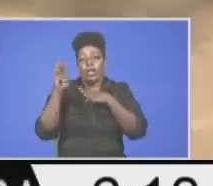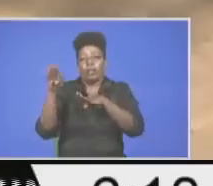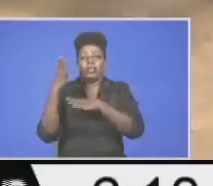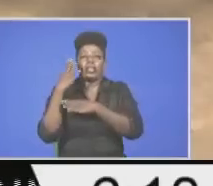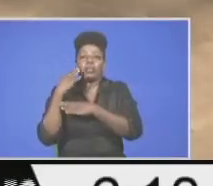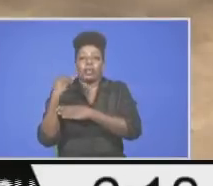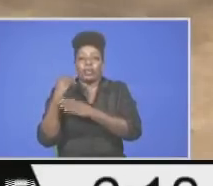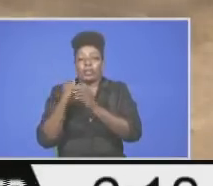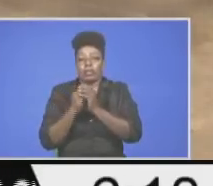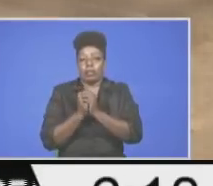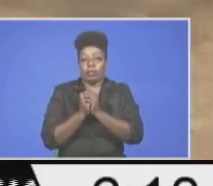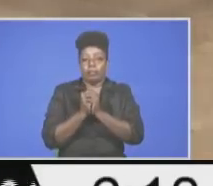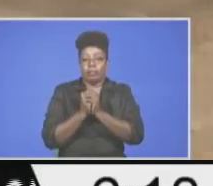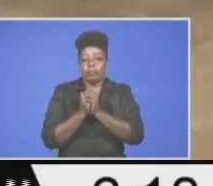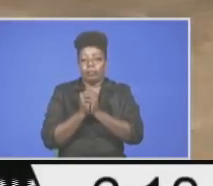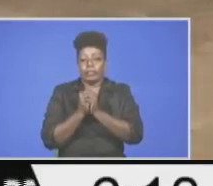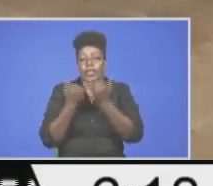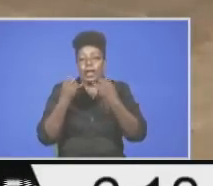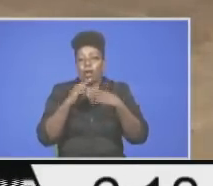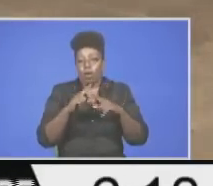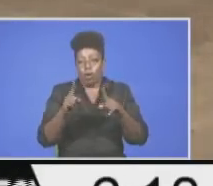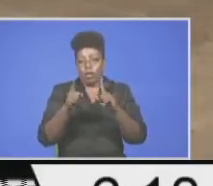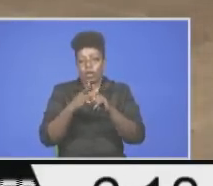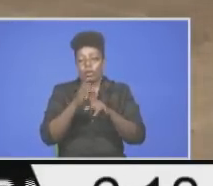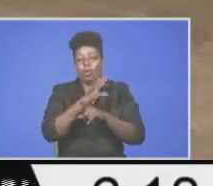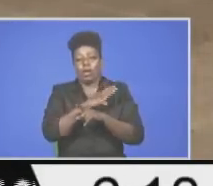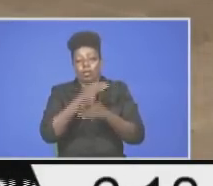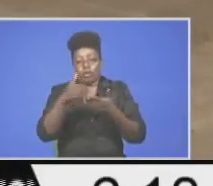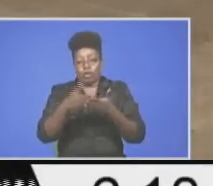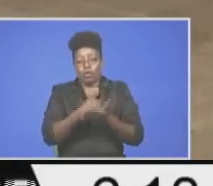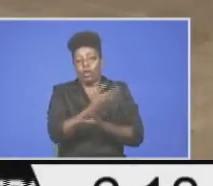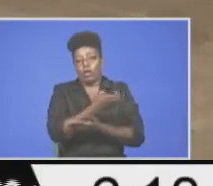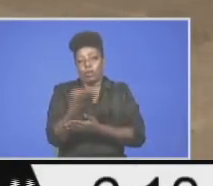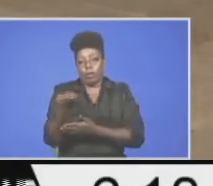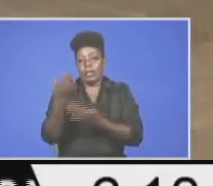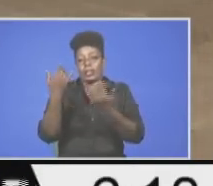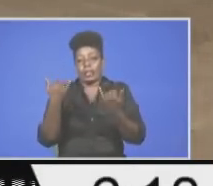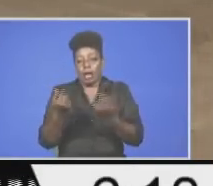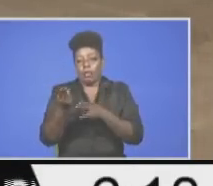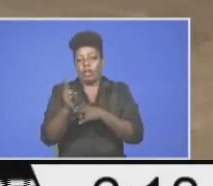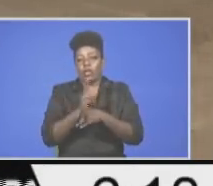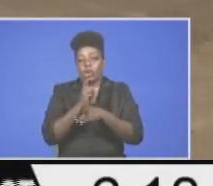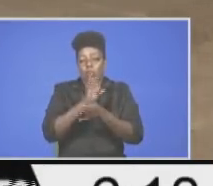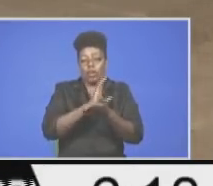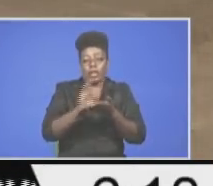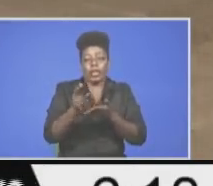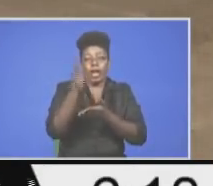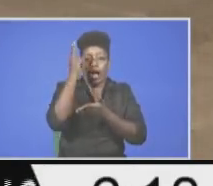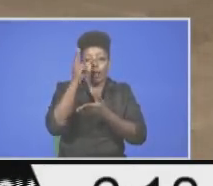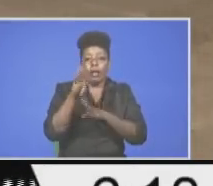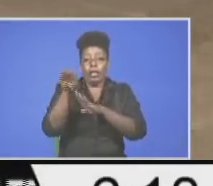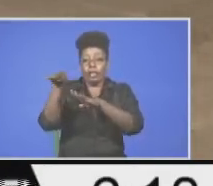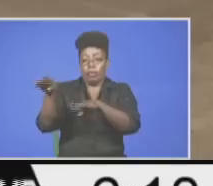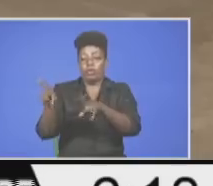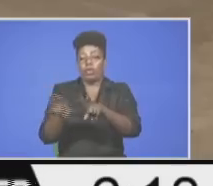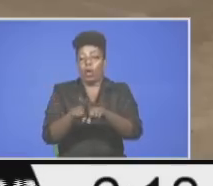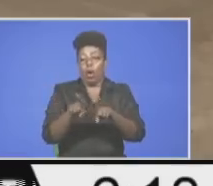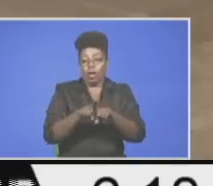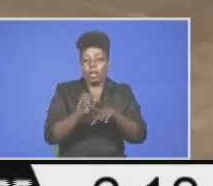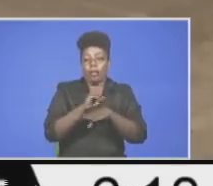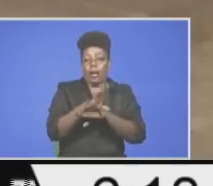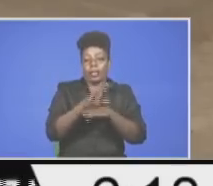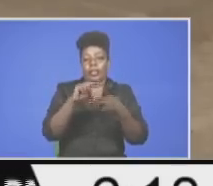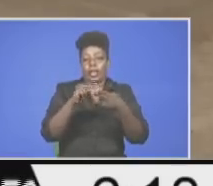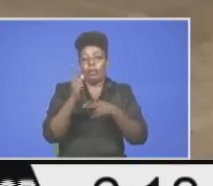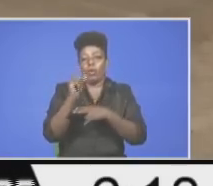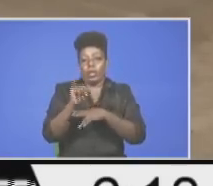experience. Now, according to Cartwright, the new equipment, which is now being used to clean up the beaches, will also impact the